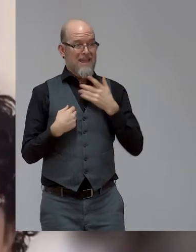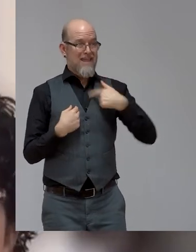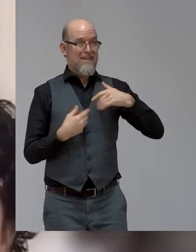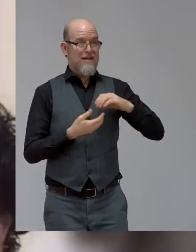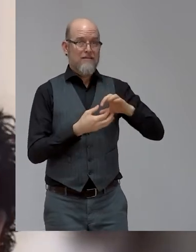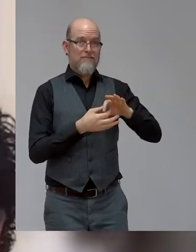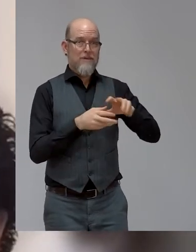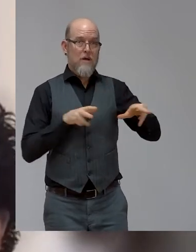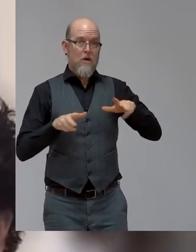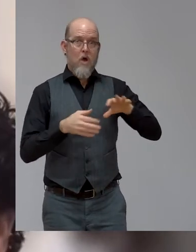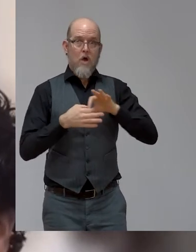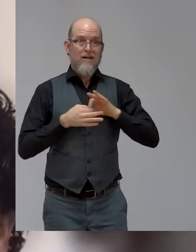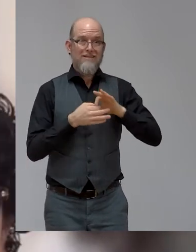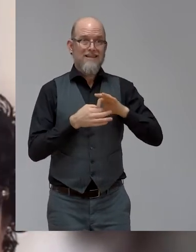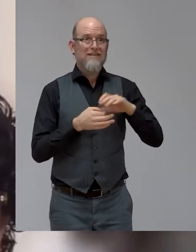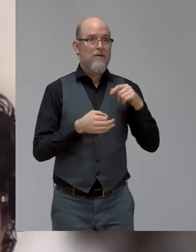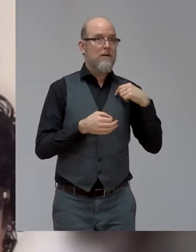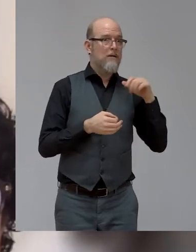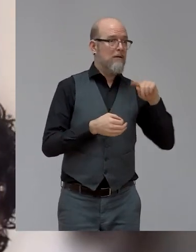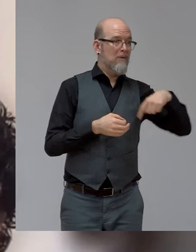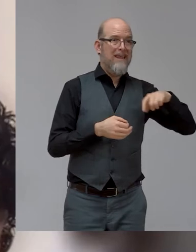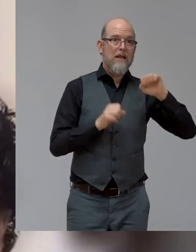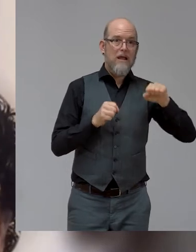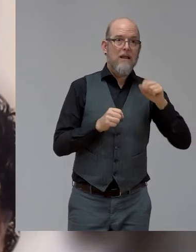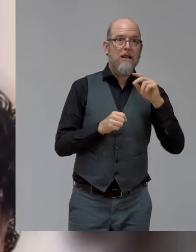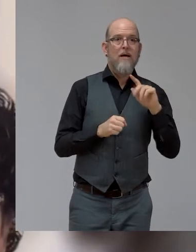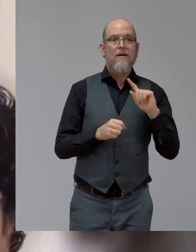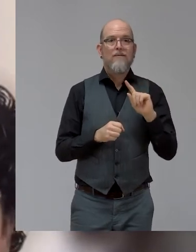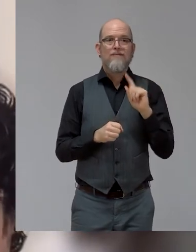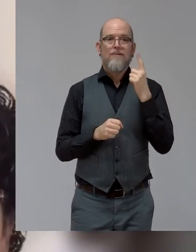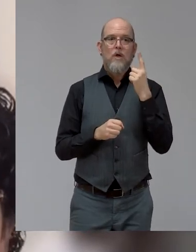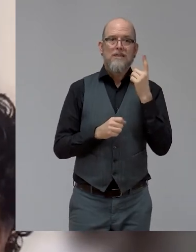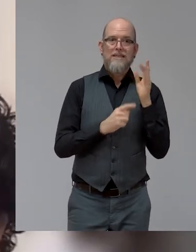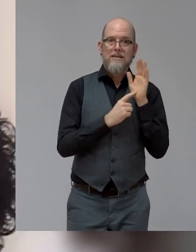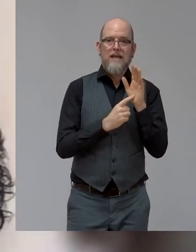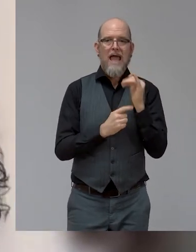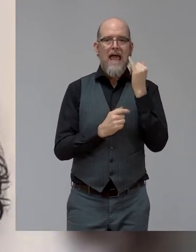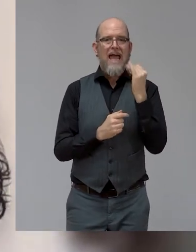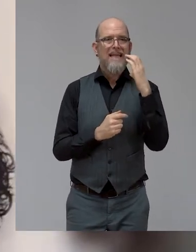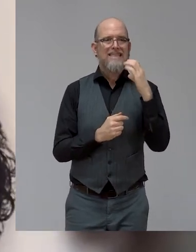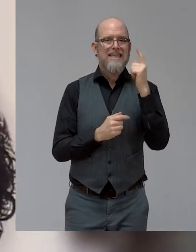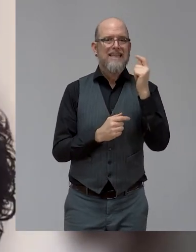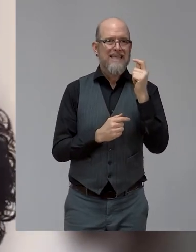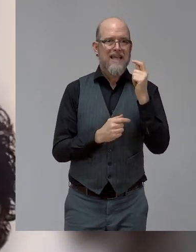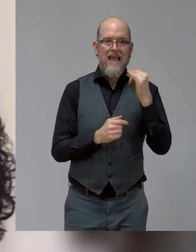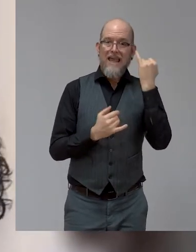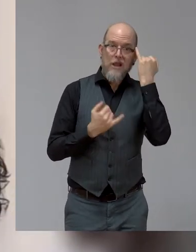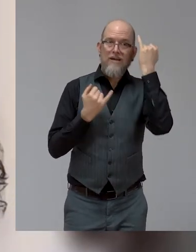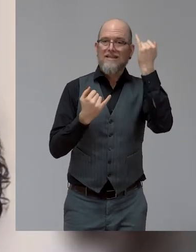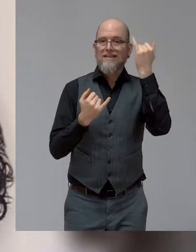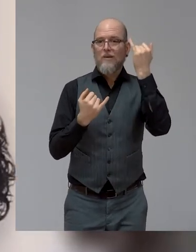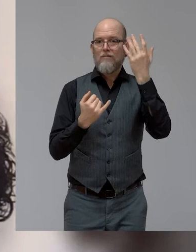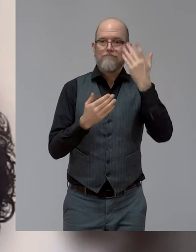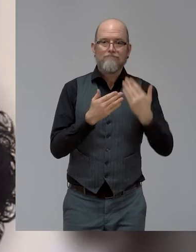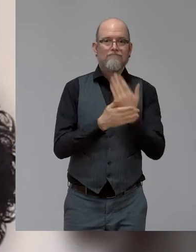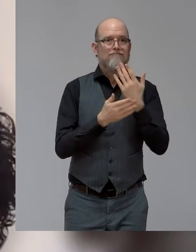Project to develop the first version of the ICT Innovation for Inclusion program. This program aims at implementing technological